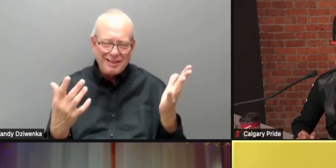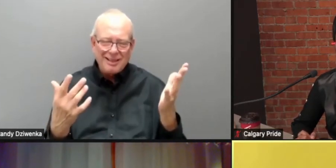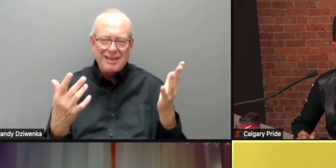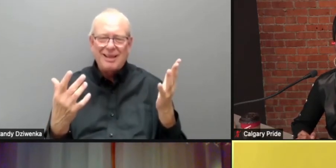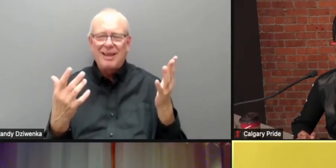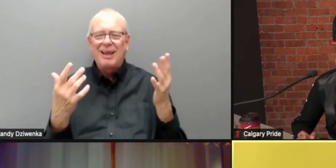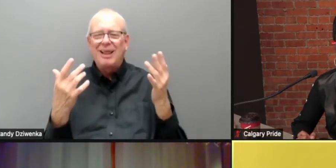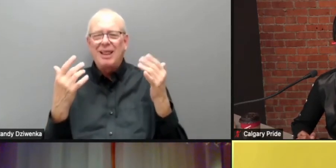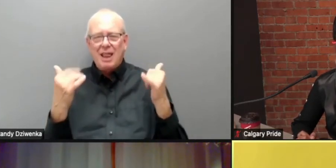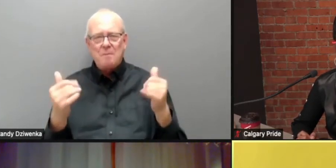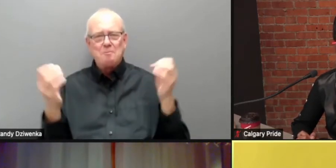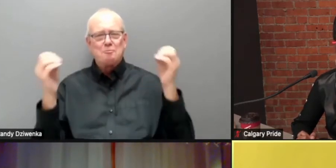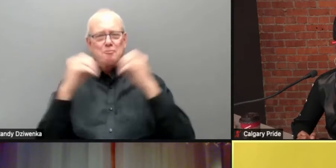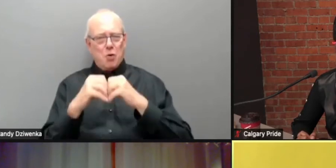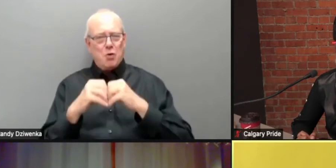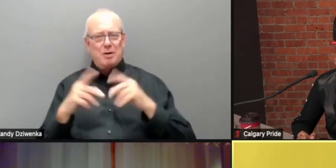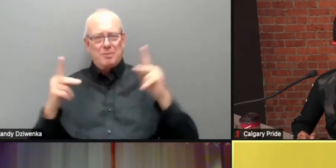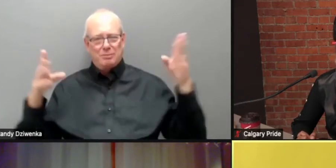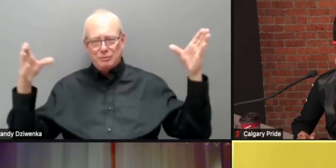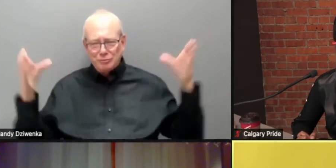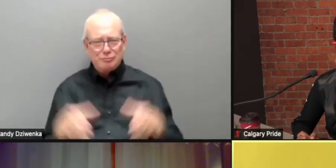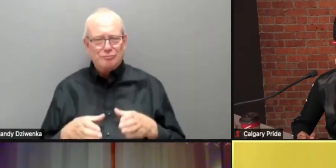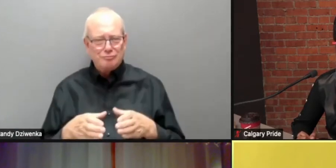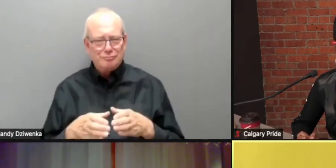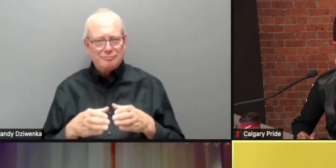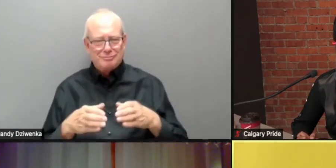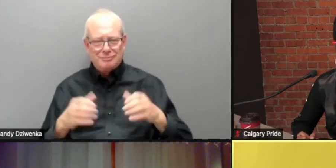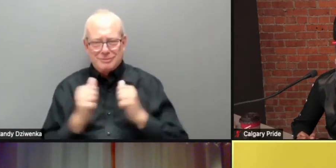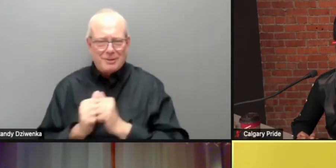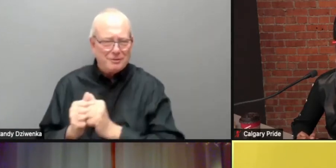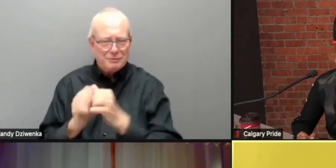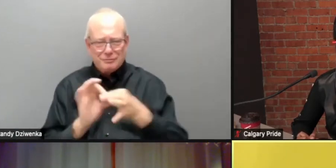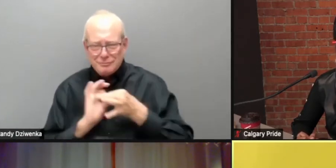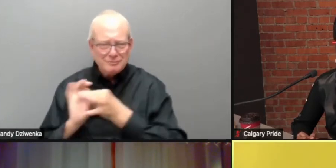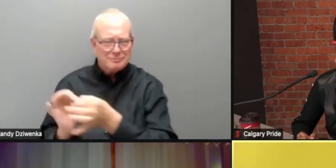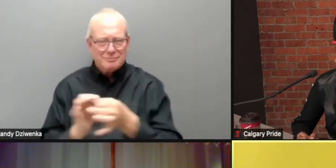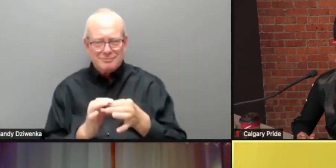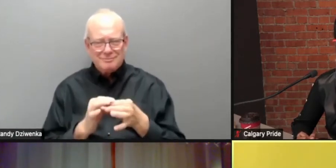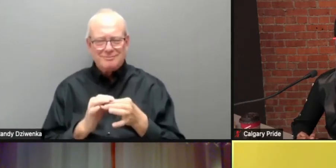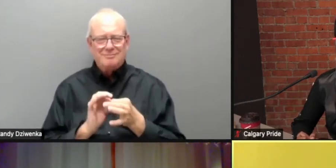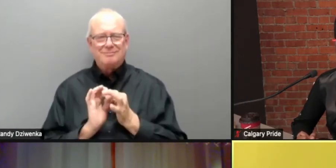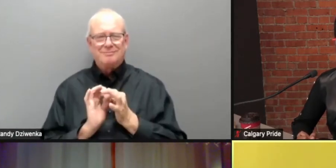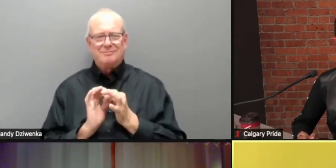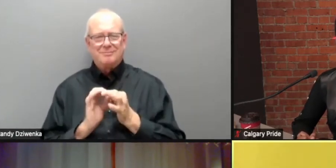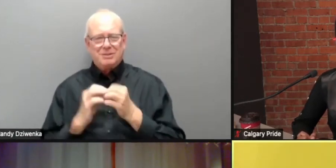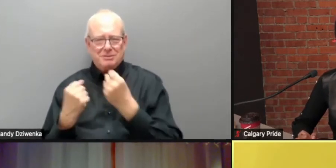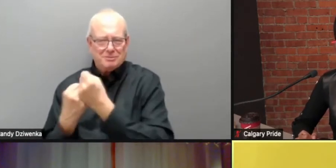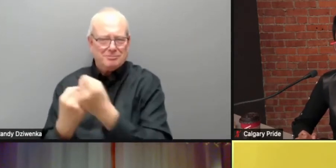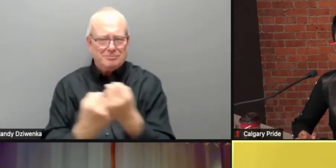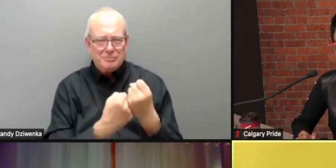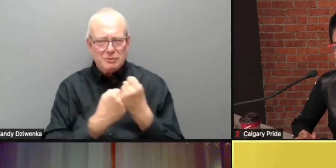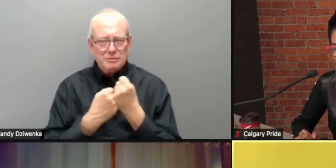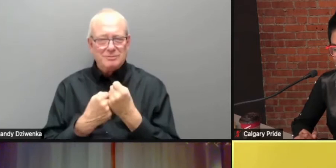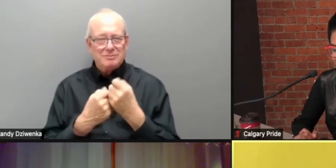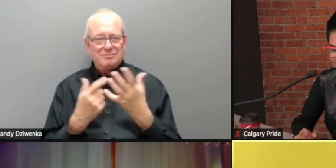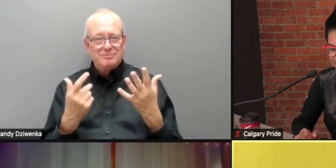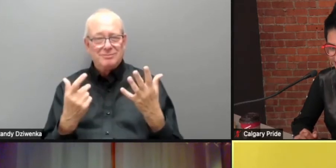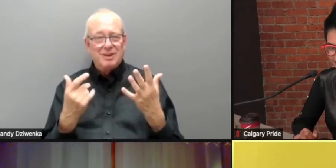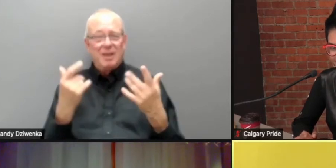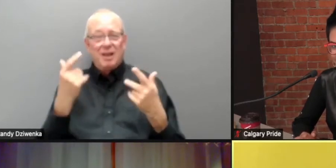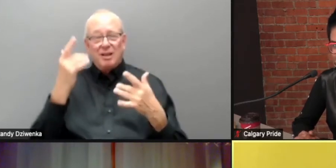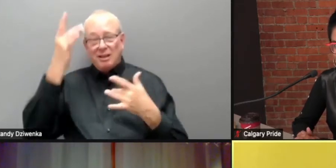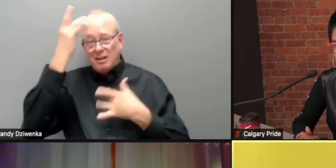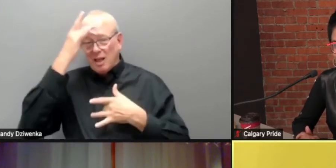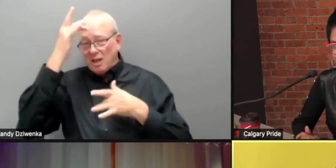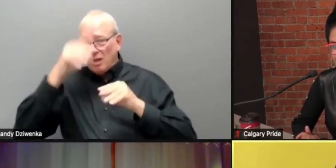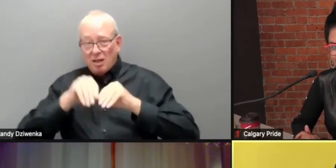learn from experiences. I mean, if why do we need a pandemic to bring us together? You know, why can't we